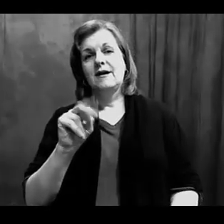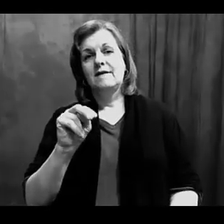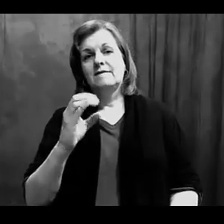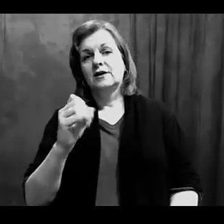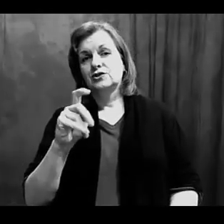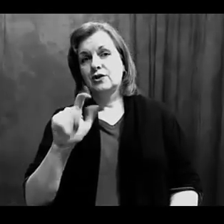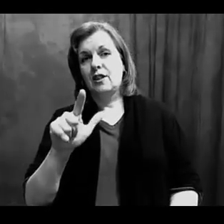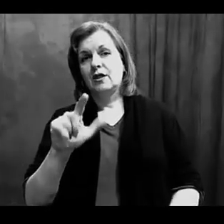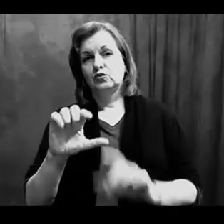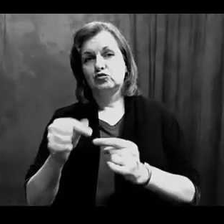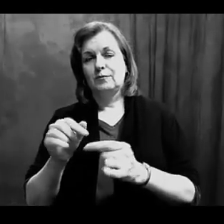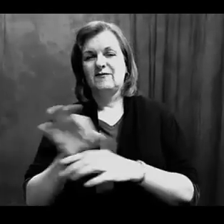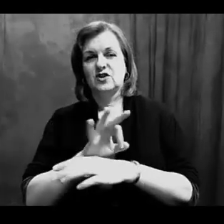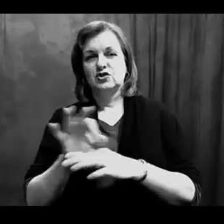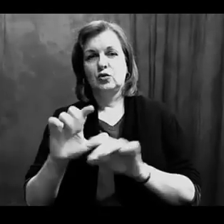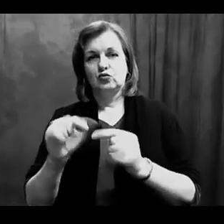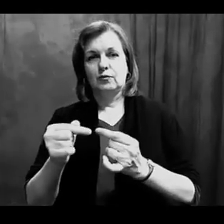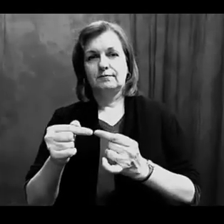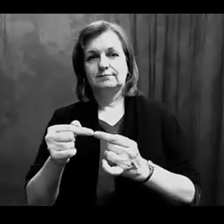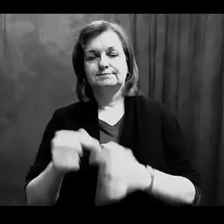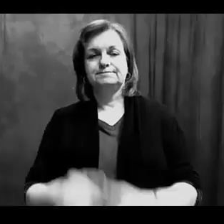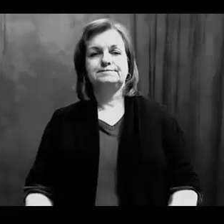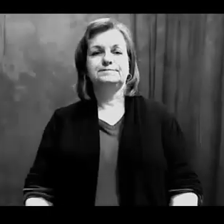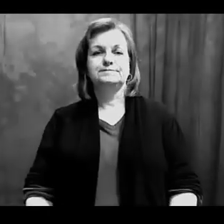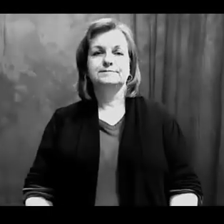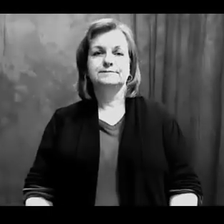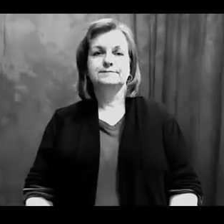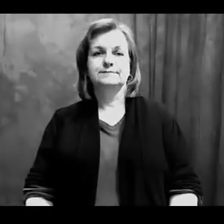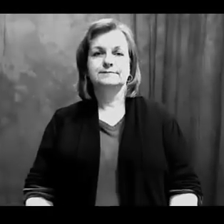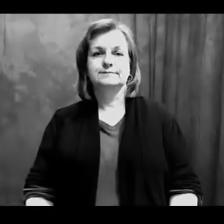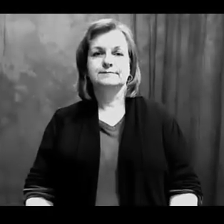and we're going to add a functional group.